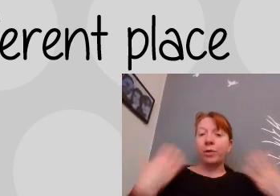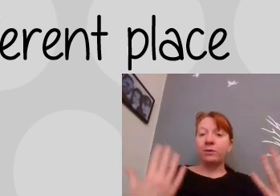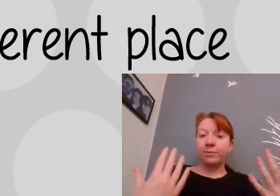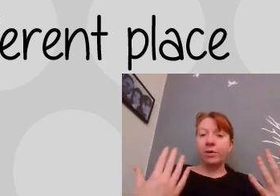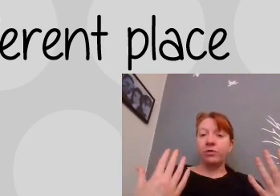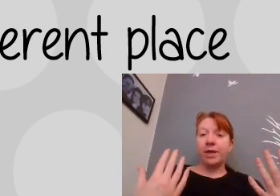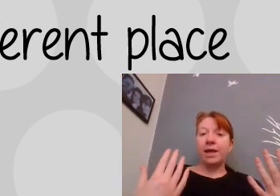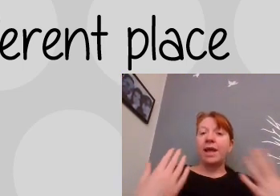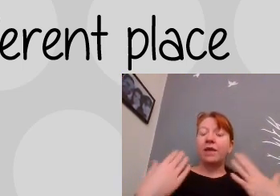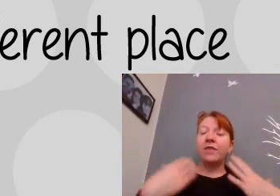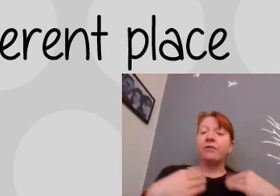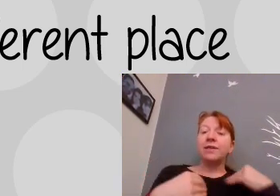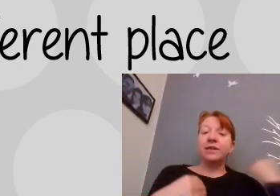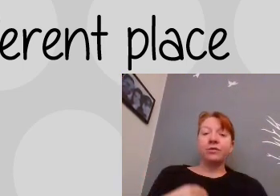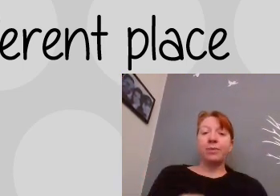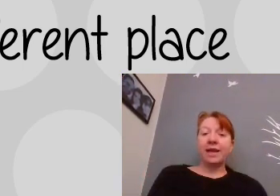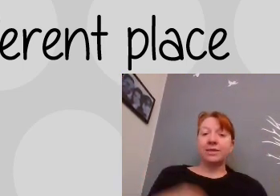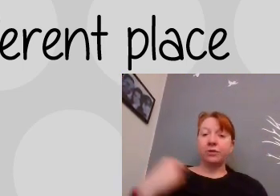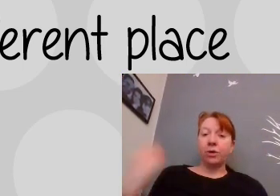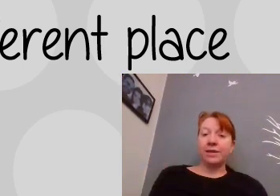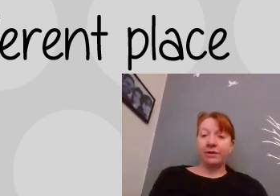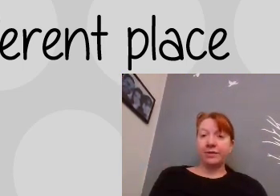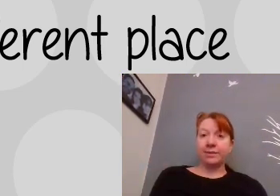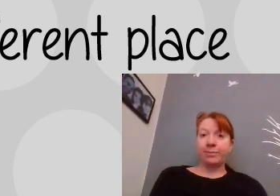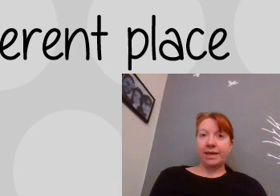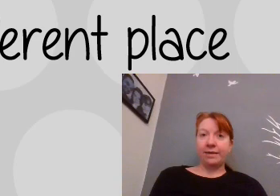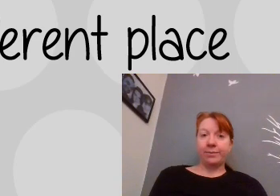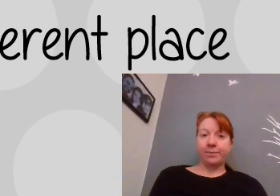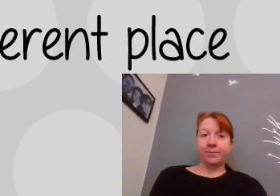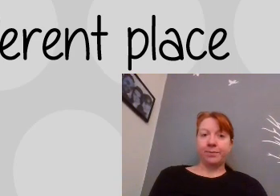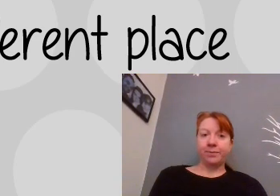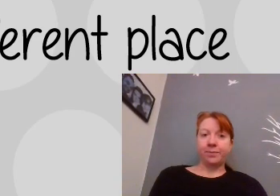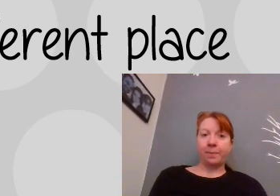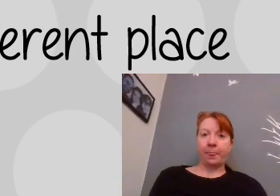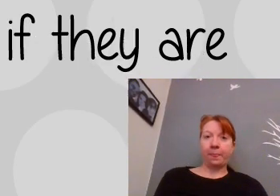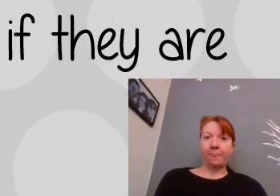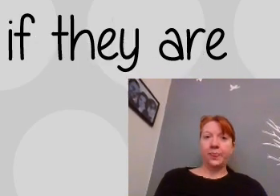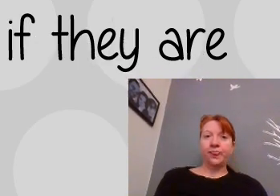for someone else measuring it if they're in a different place or going a different speed.